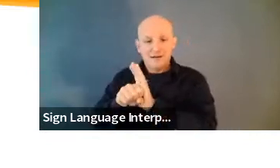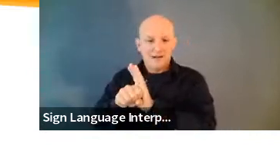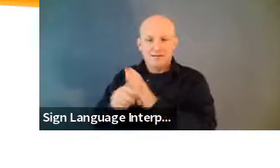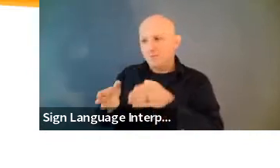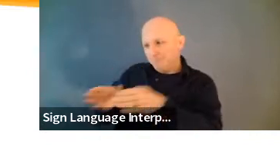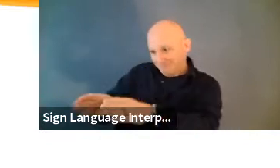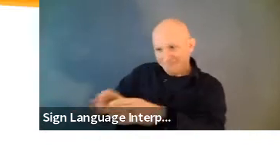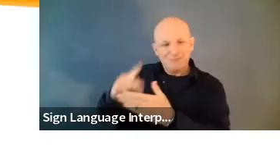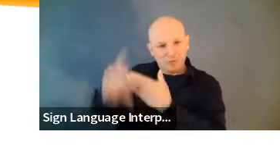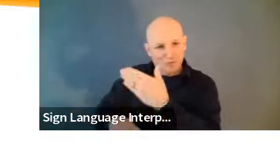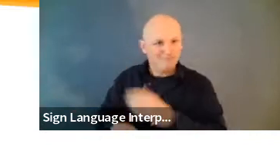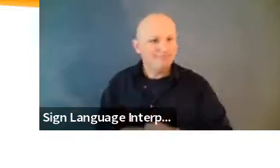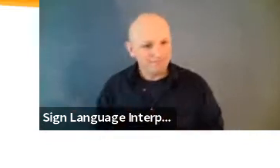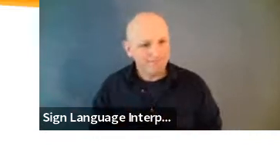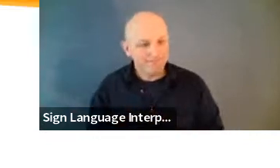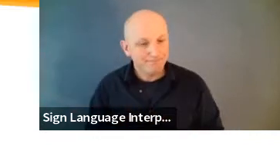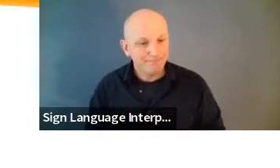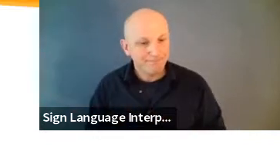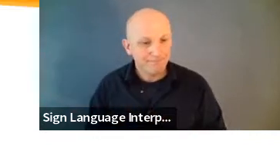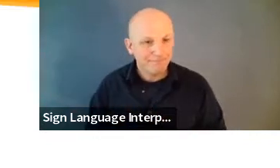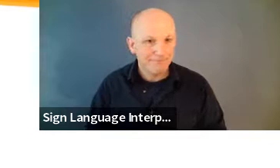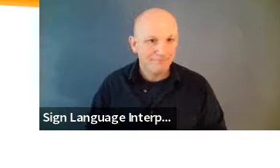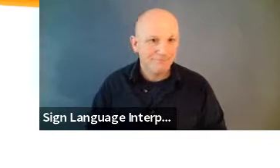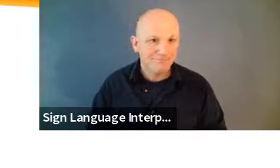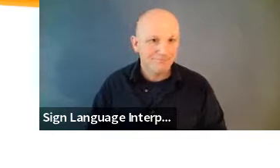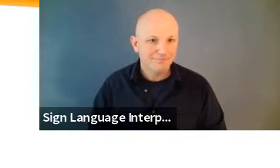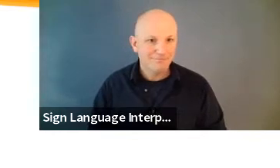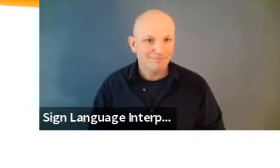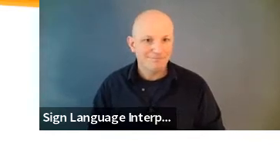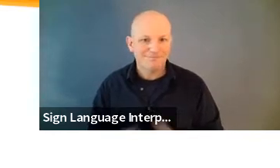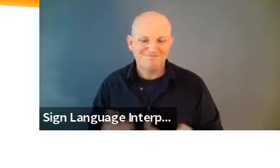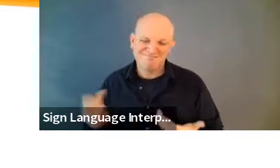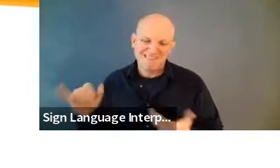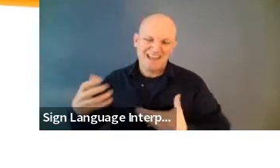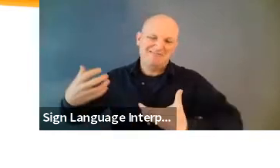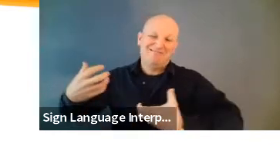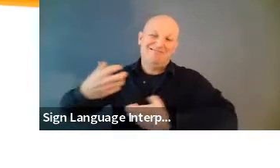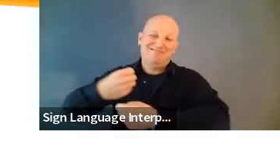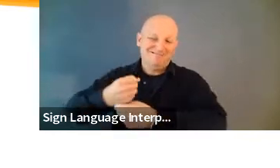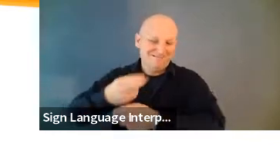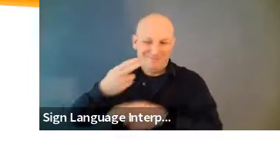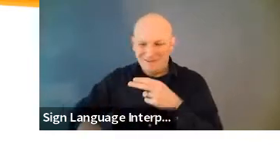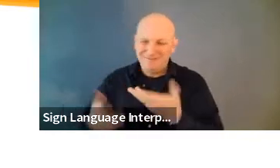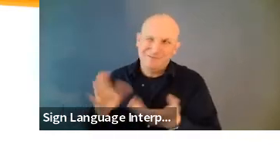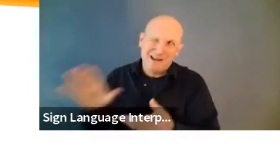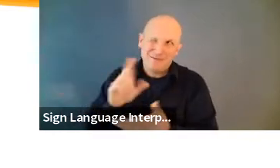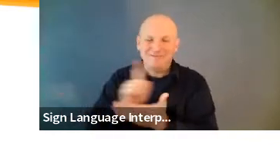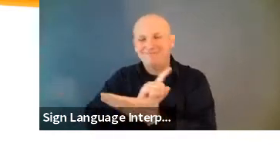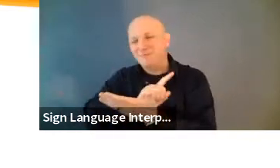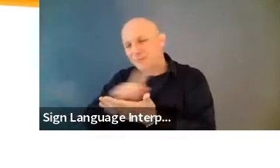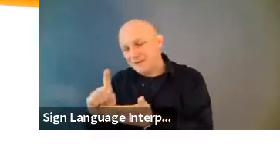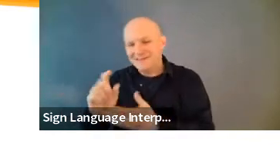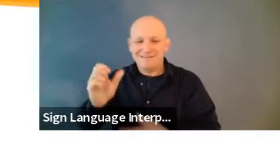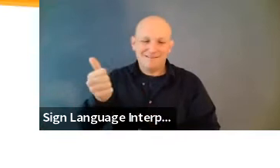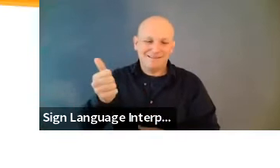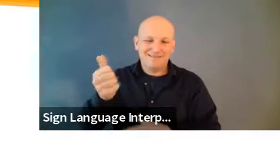program. I just basically share the short version is about a week or 10 days passed and nobody